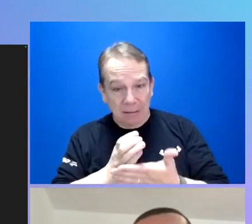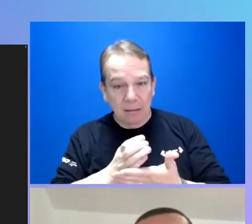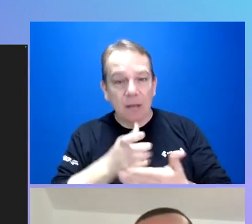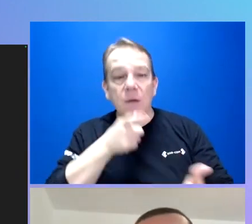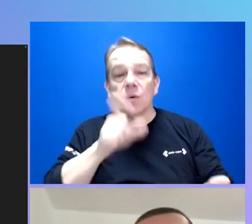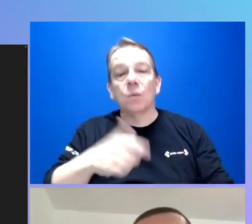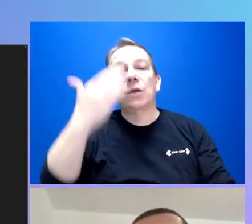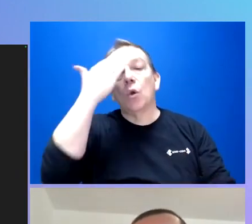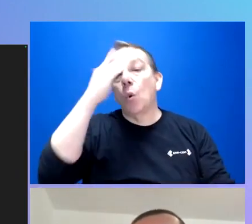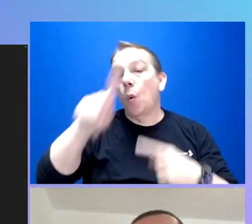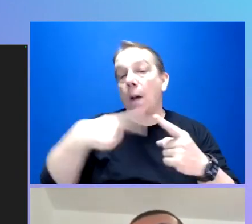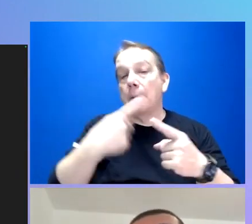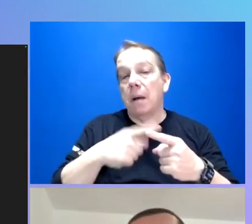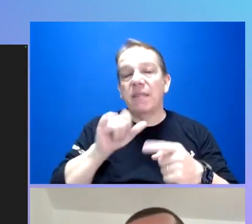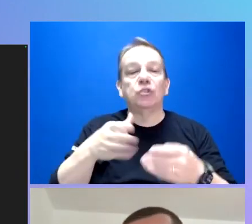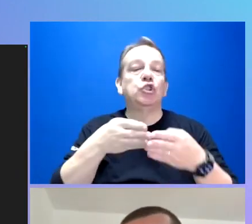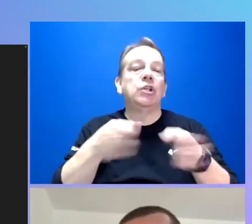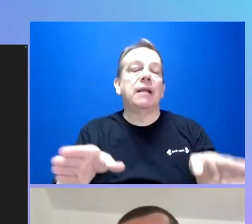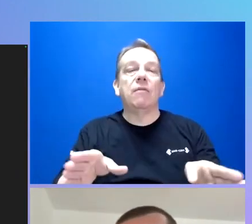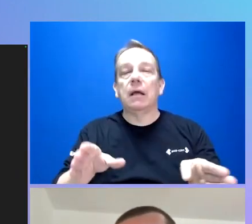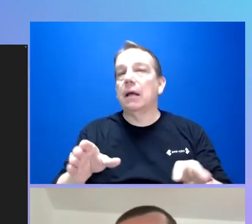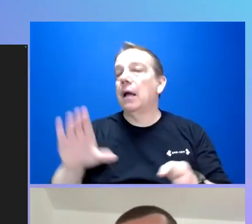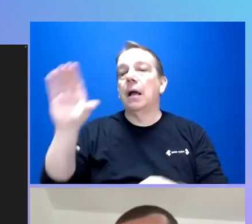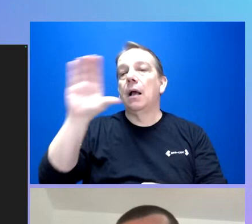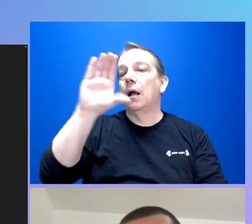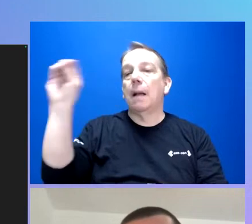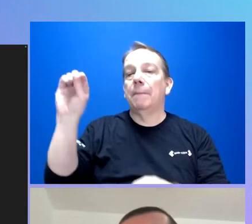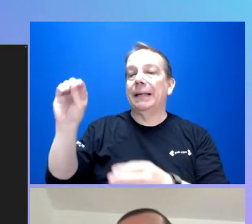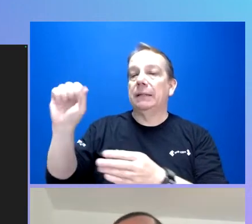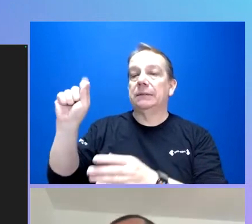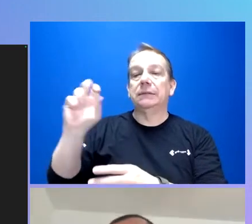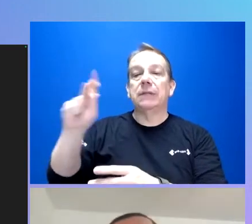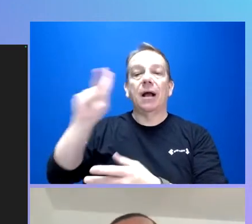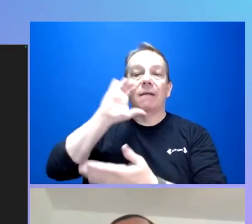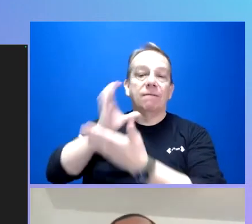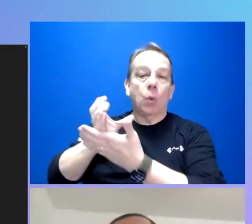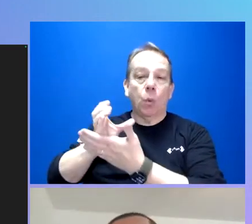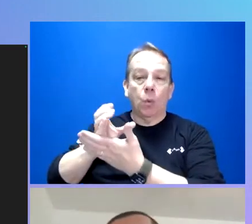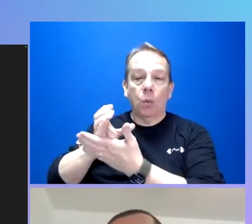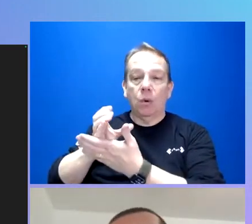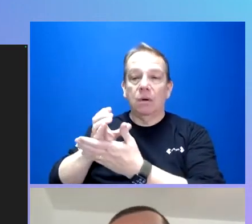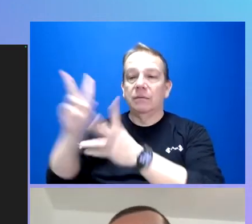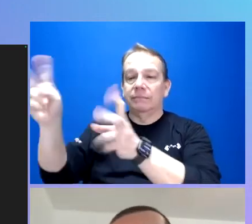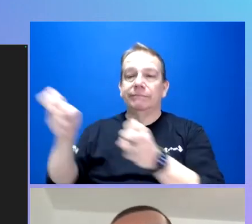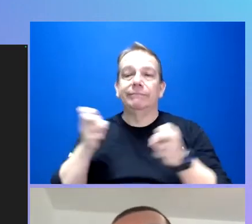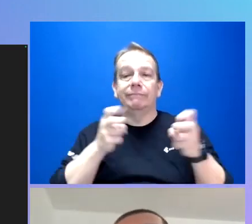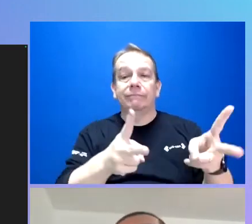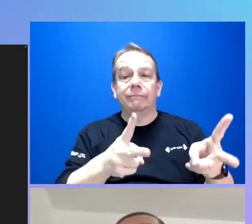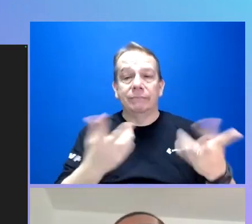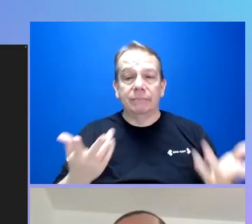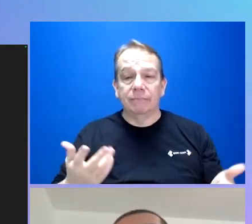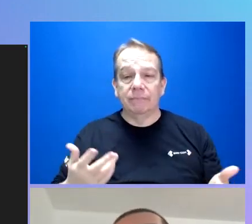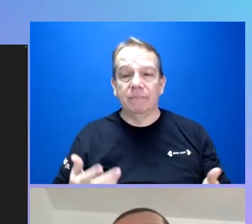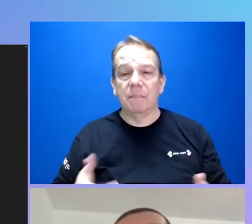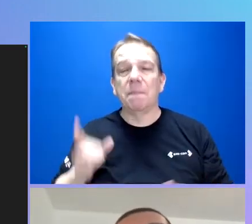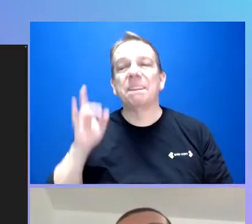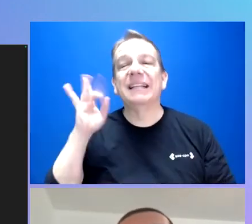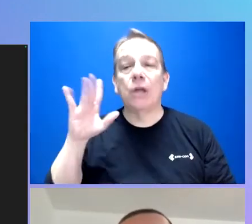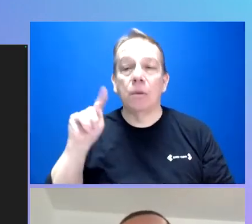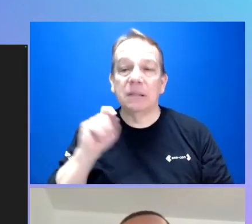to know about it because it's just generic corporate stock. I'm basically saying, well, this is terrible